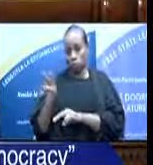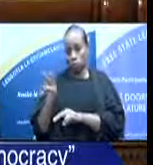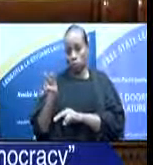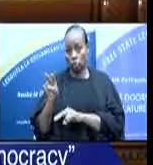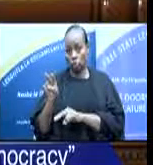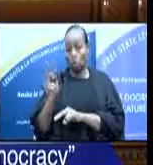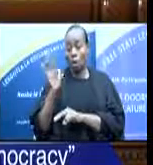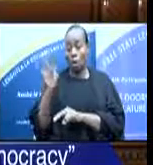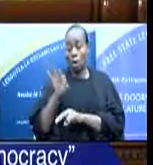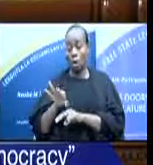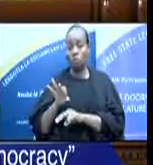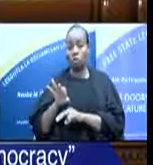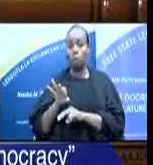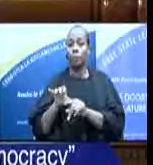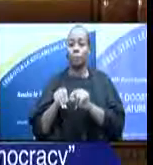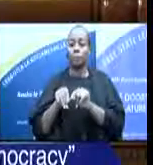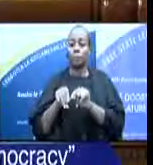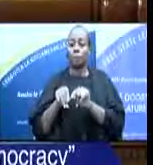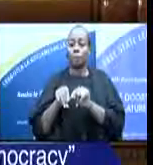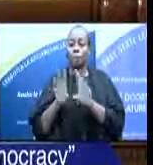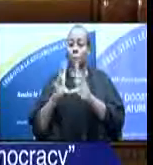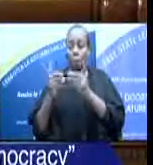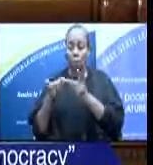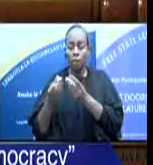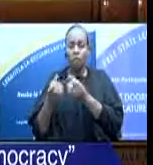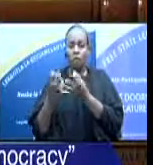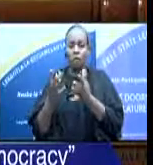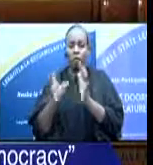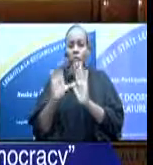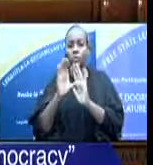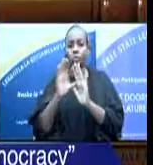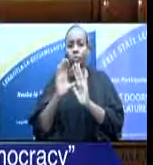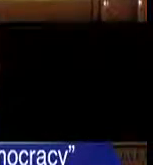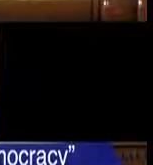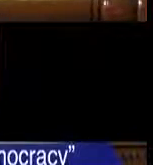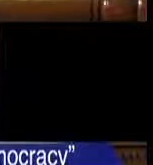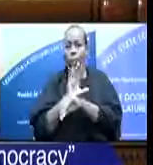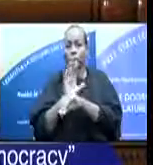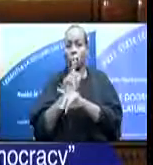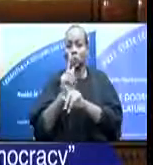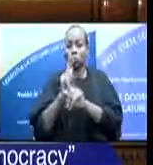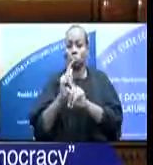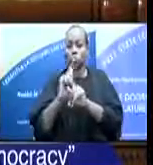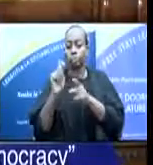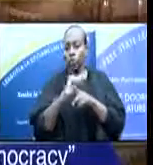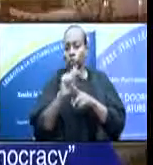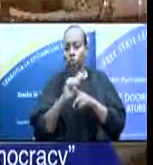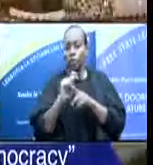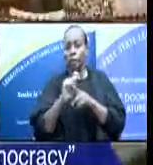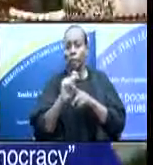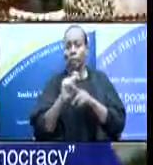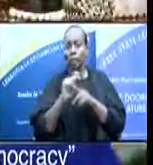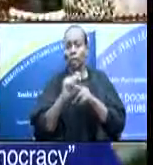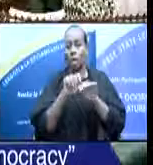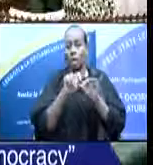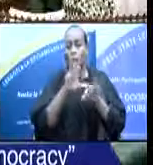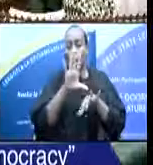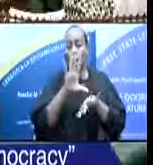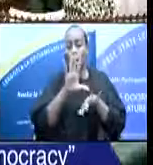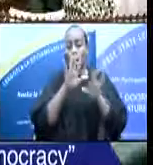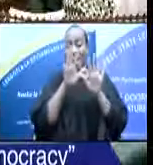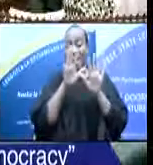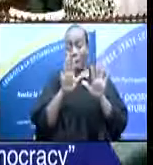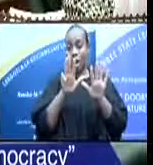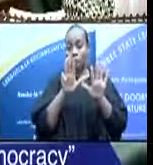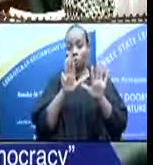The department provided computer training, digital literacy and Office 101 to 9 cleaning staff members